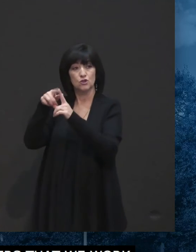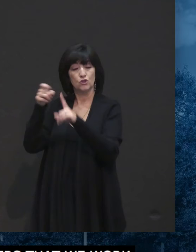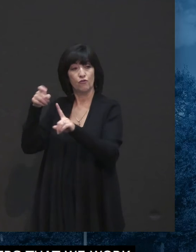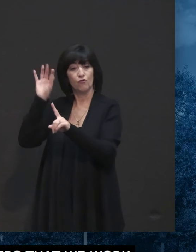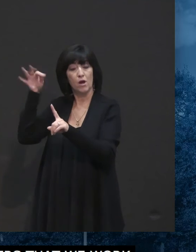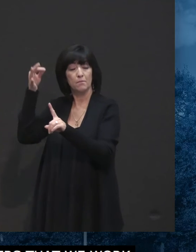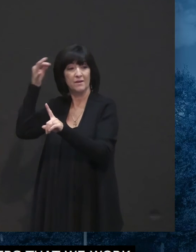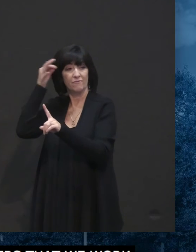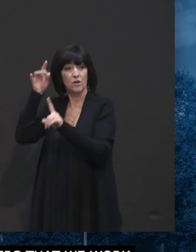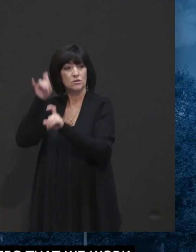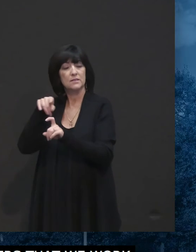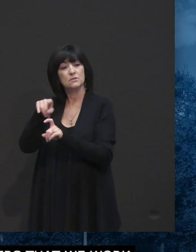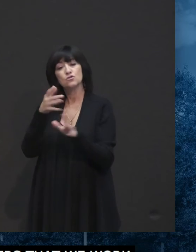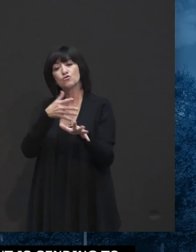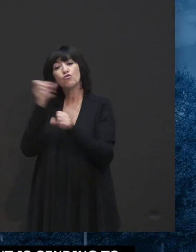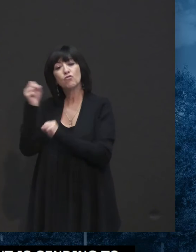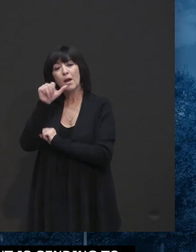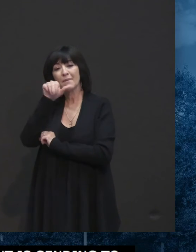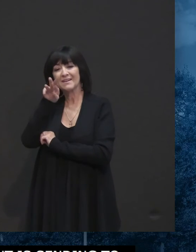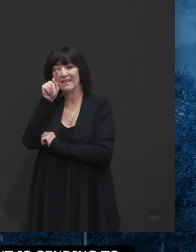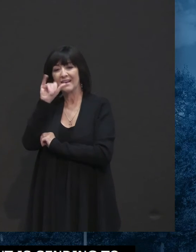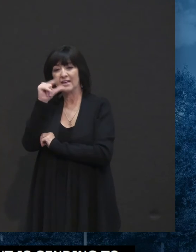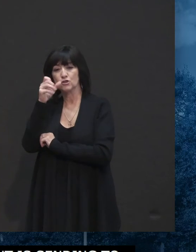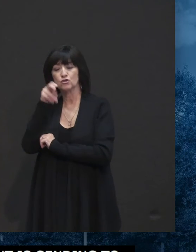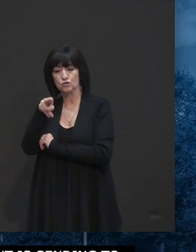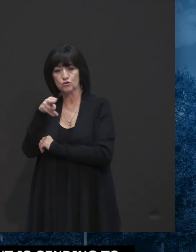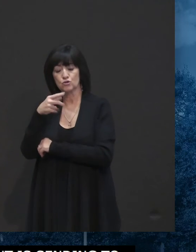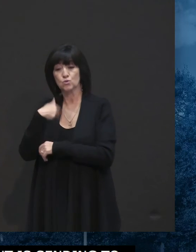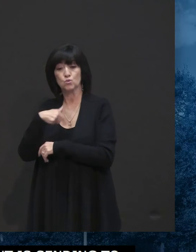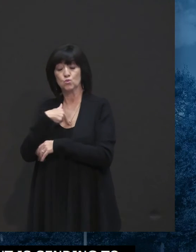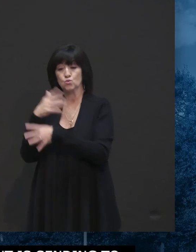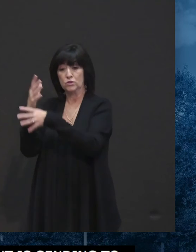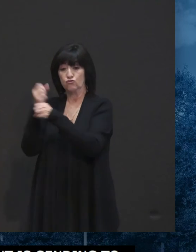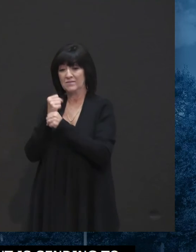rapid antigen tests, we're getting about 15,000 per week.